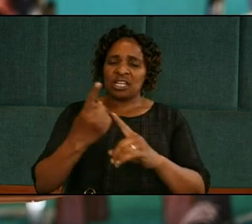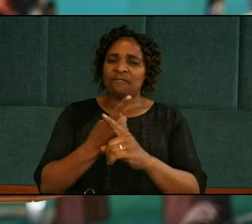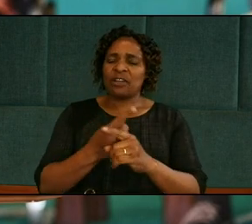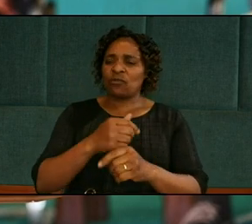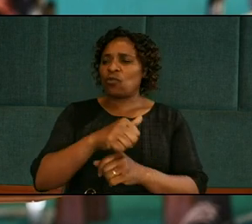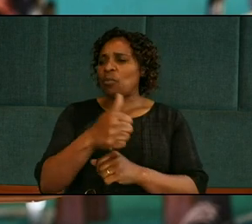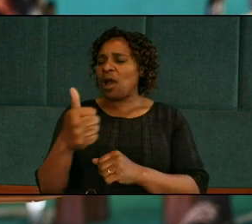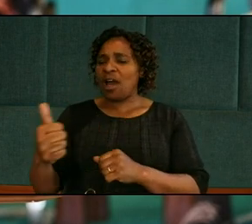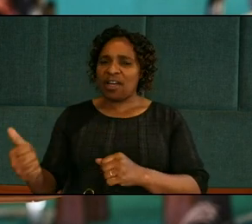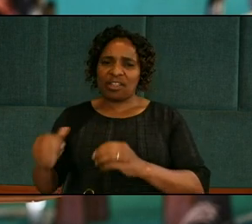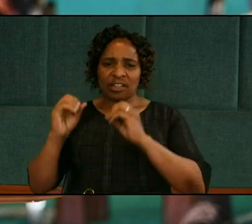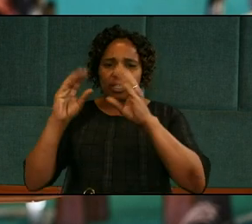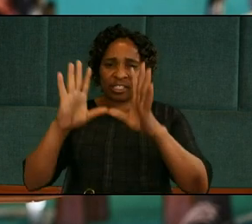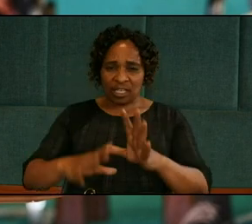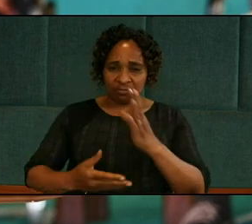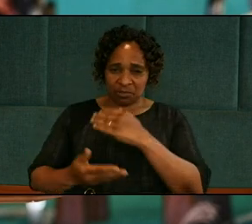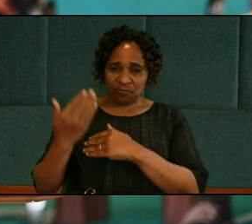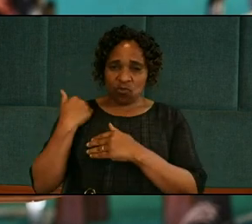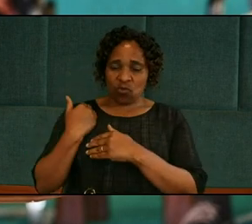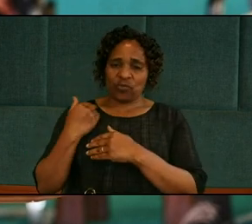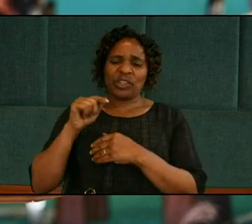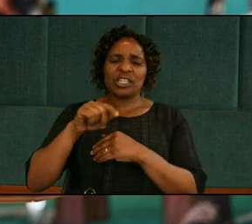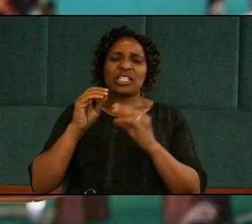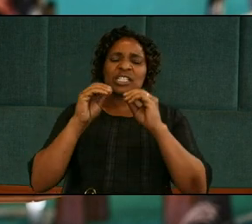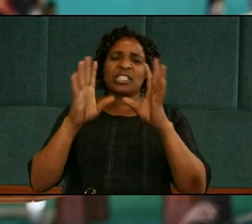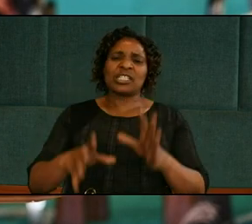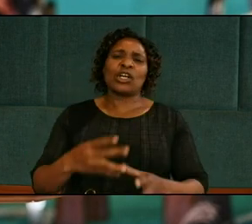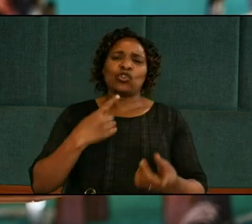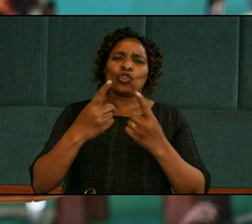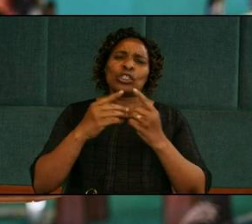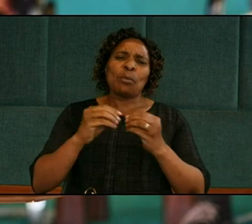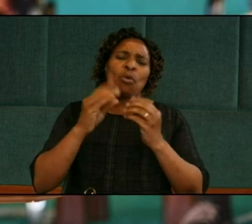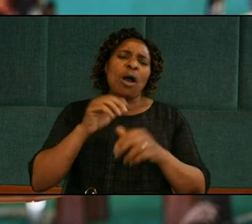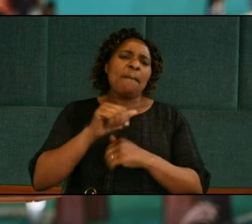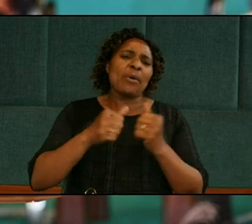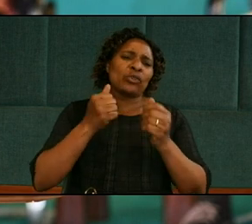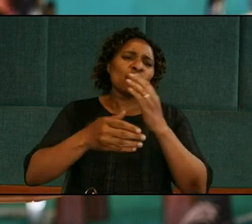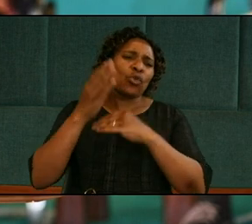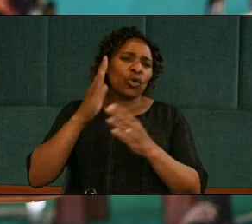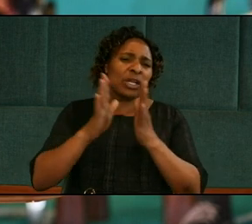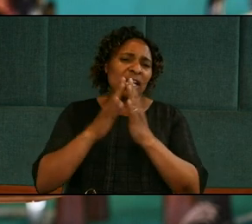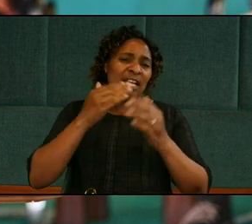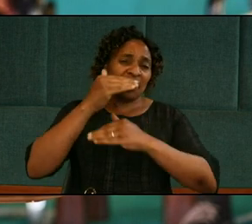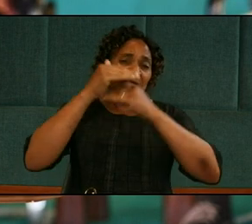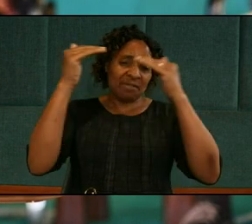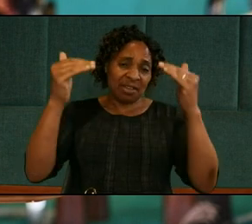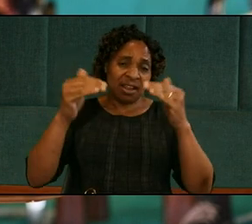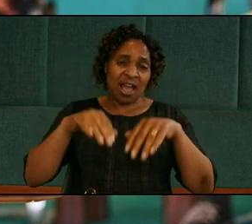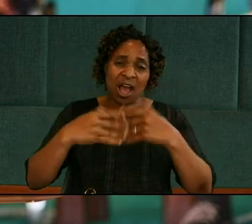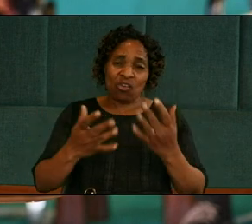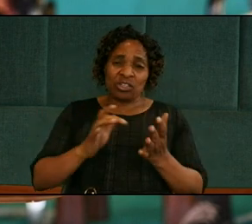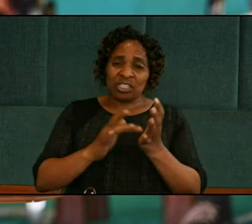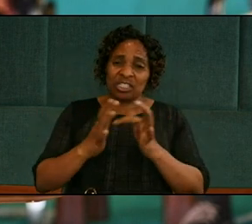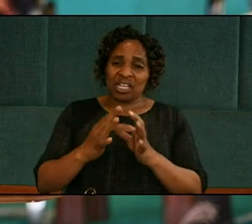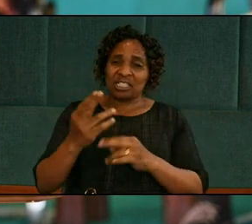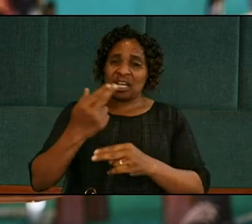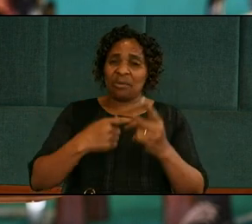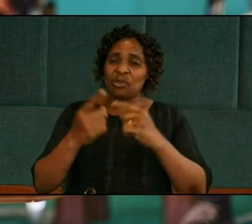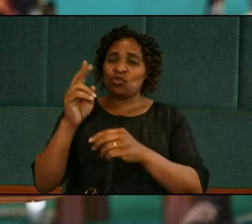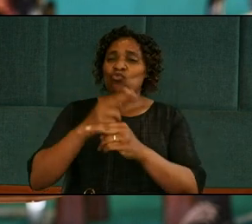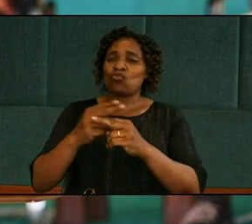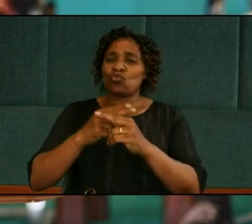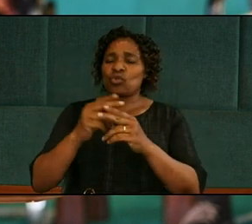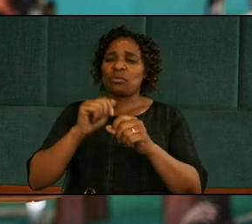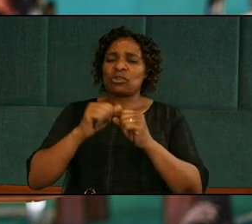rest of the teachers she's had before. This teacher talked more about God and about heaven and how Jesus was coming soon and he was